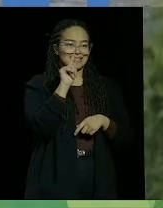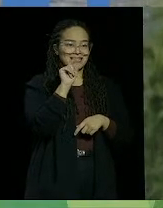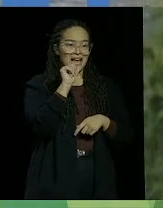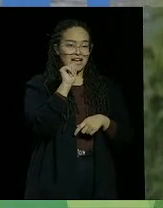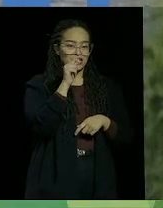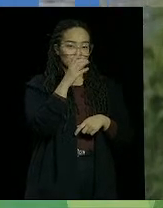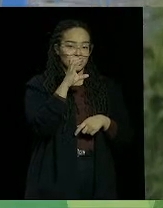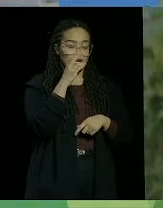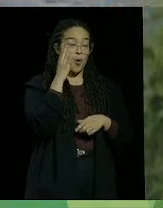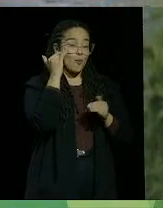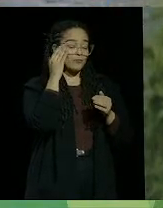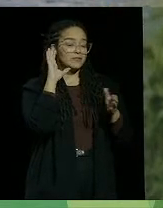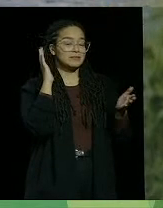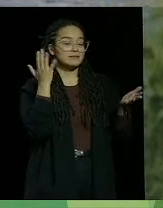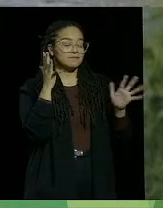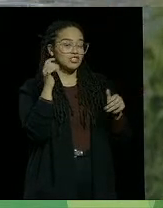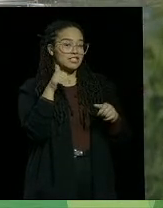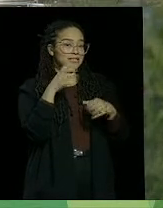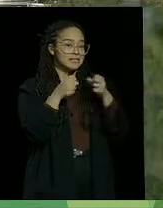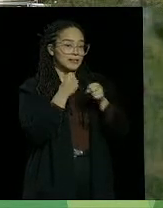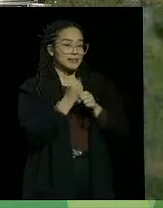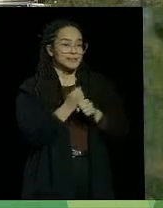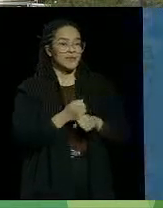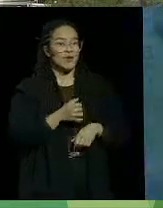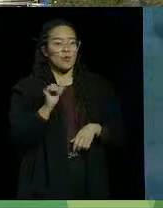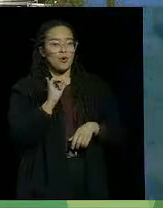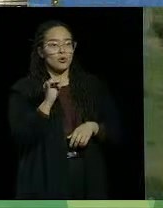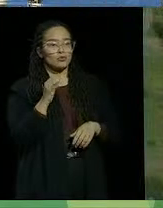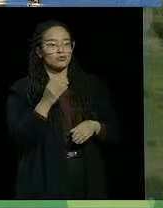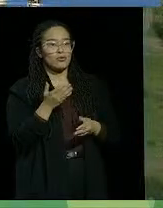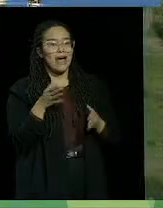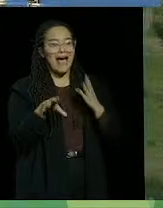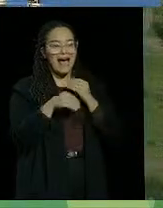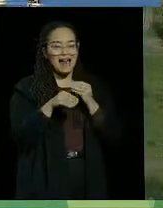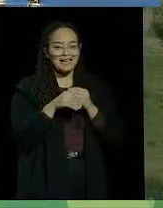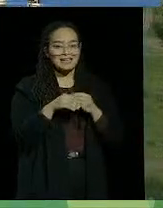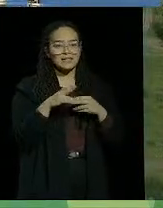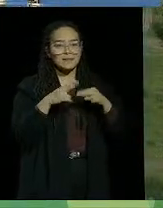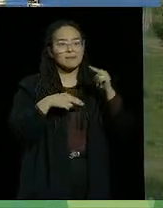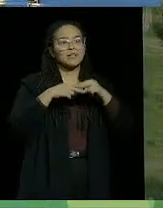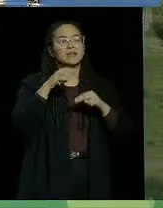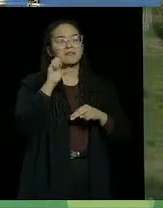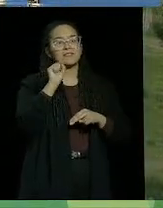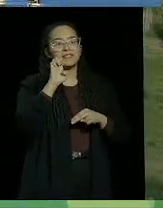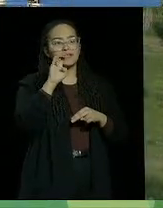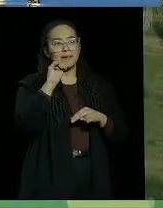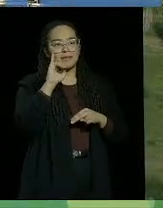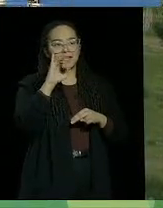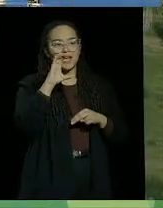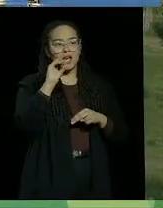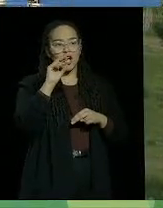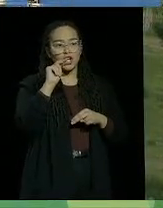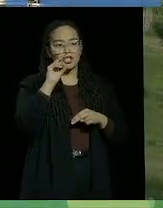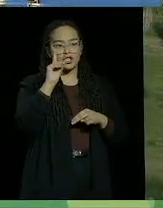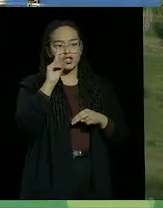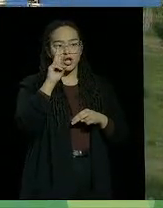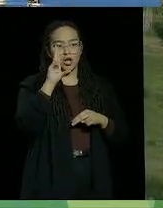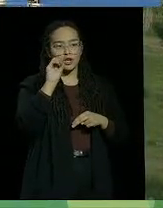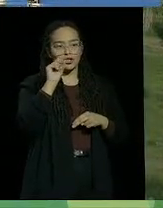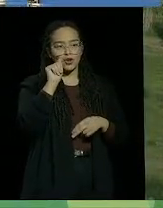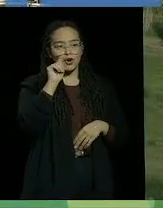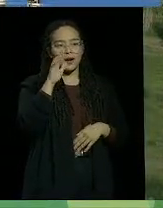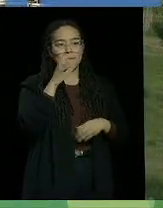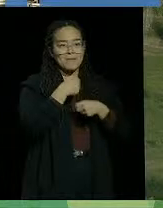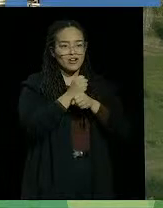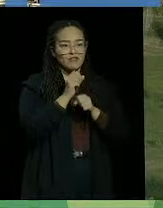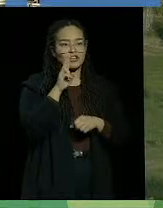year. We're also contributing to the buildup of semiconductor manufacturing in the United States. We're continuing to work